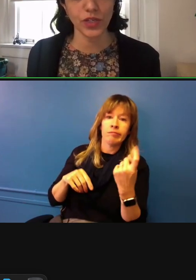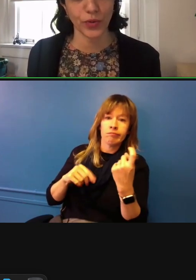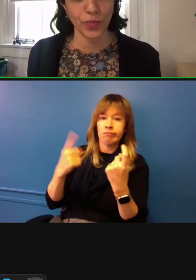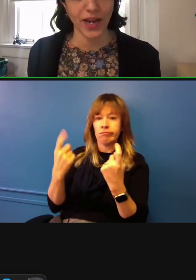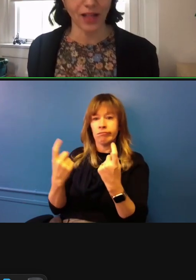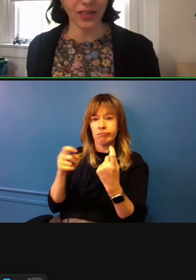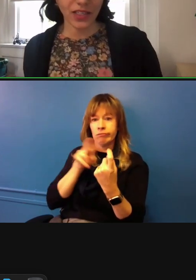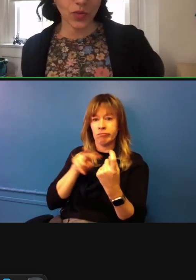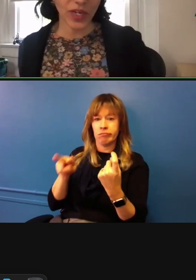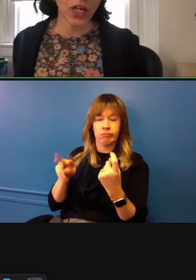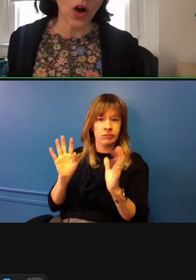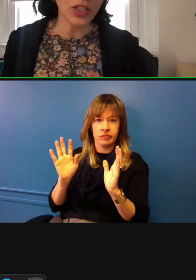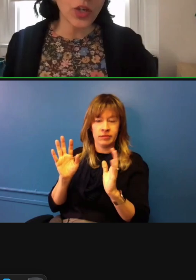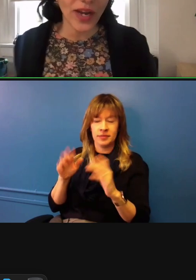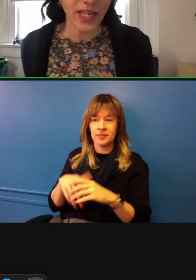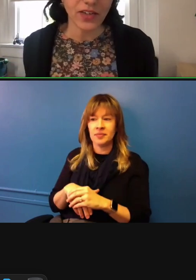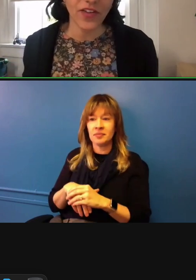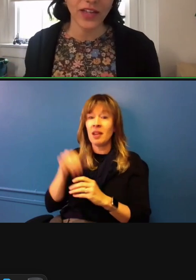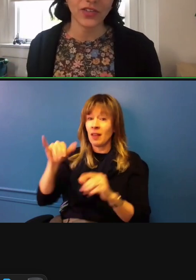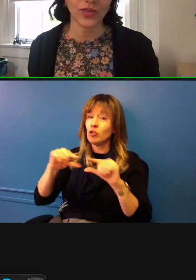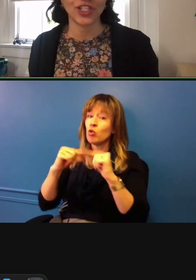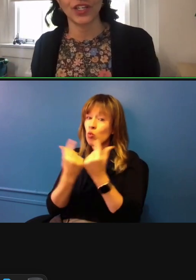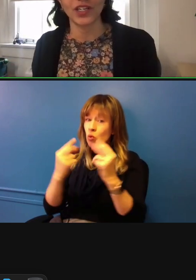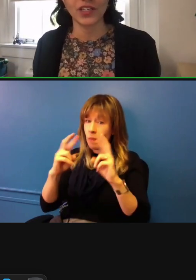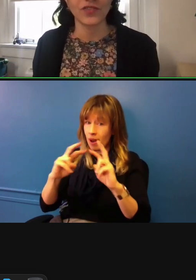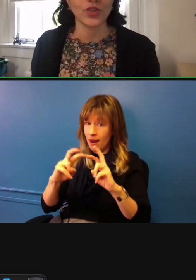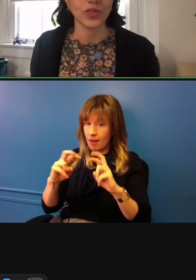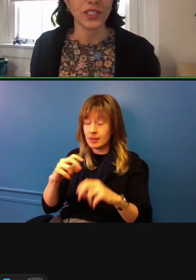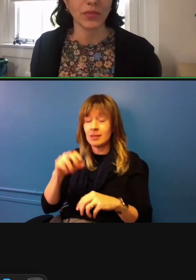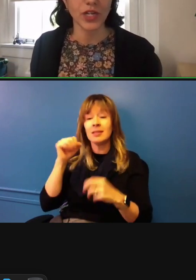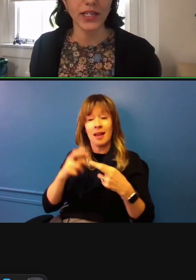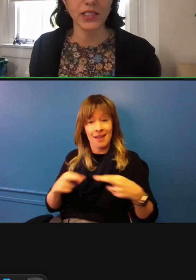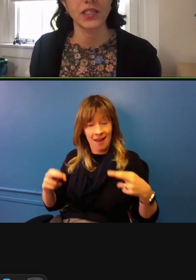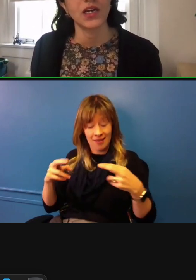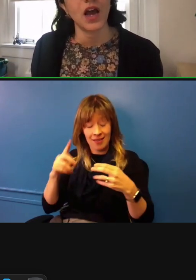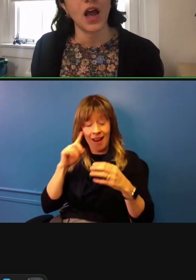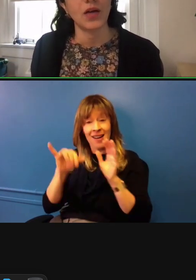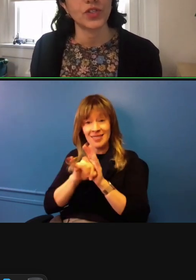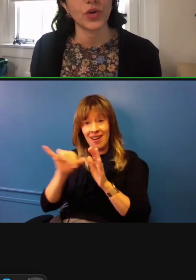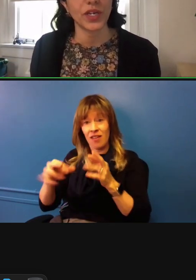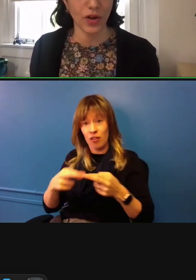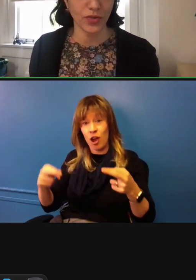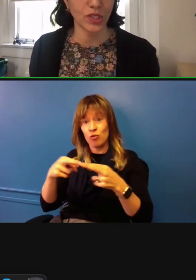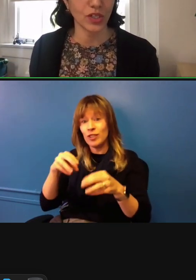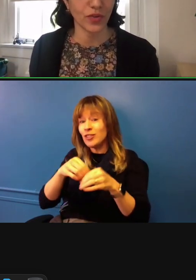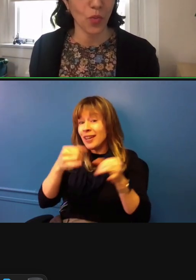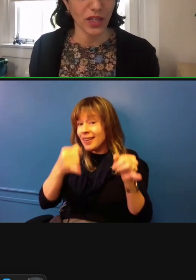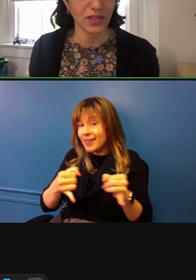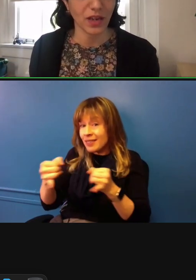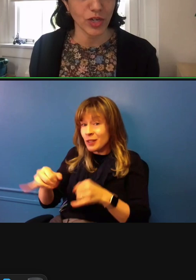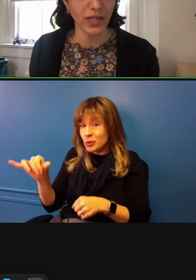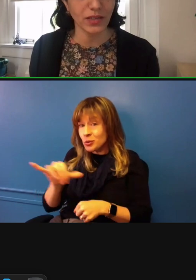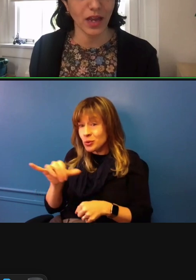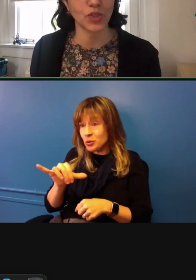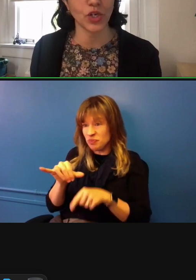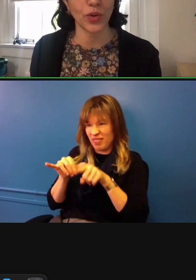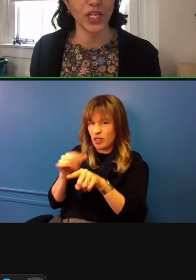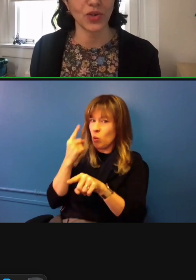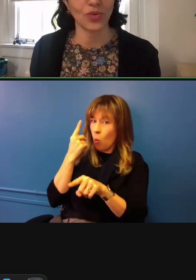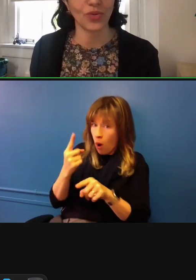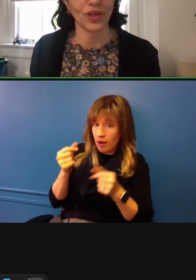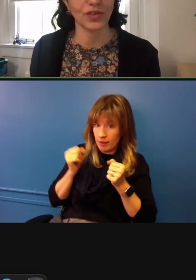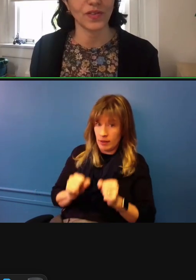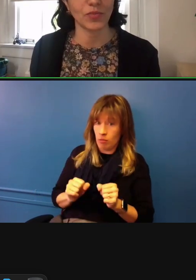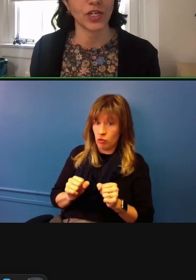So this was a group analysis. We can also identify this region in individual subjects. So here are the results from one subject. I'm